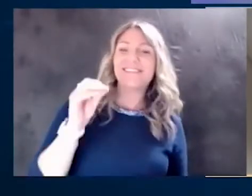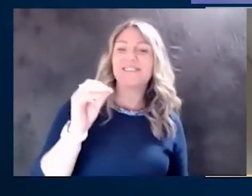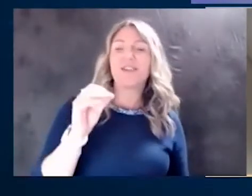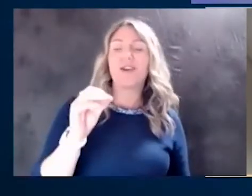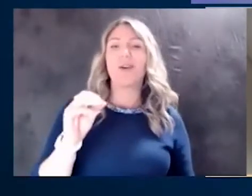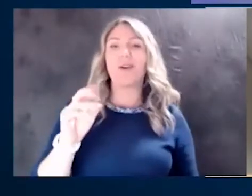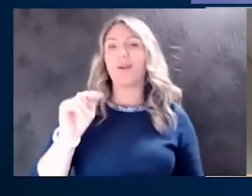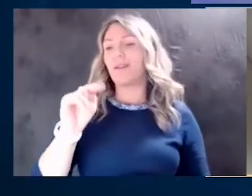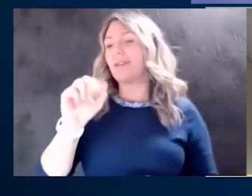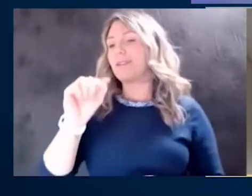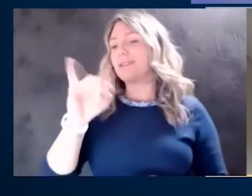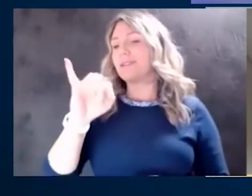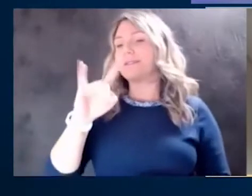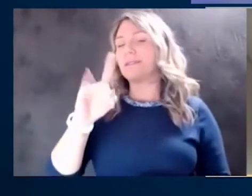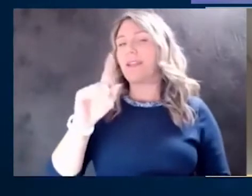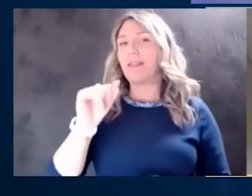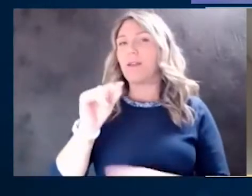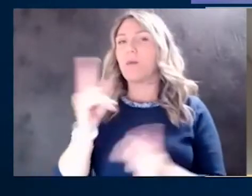say next?